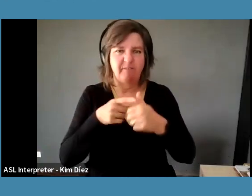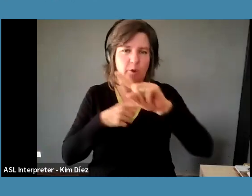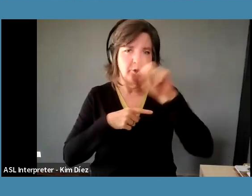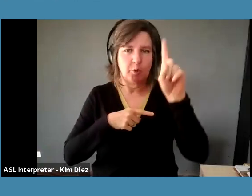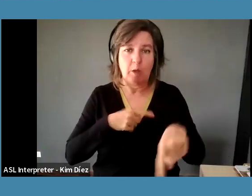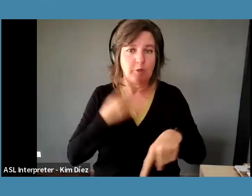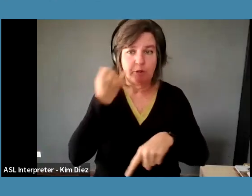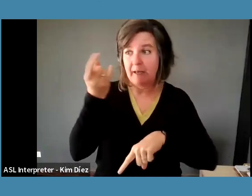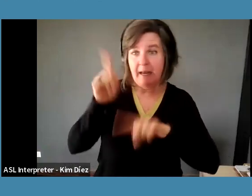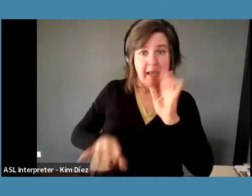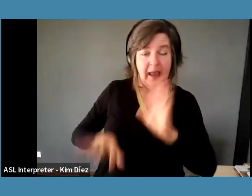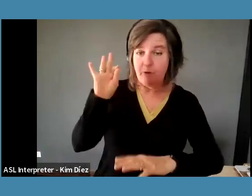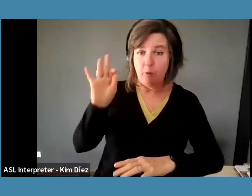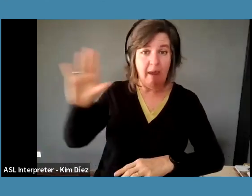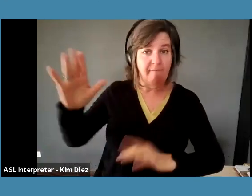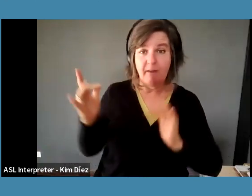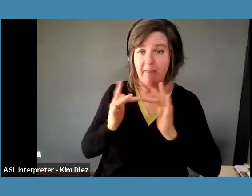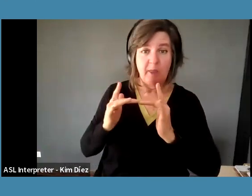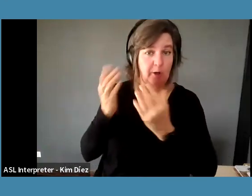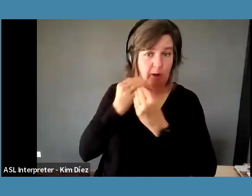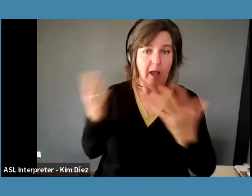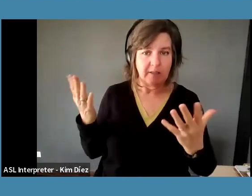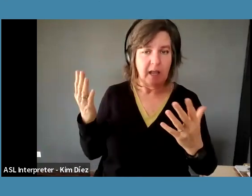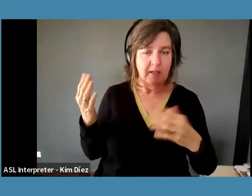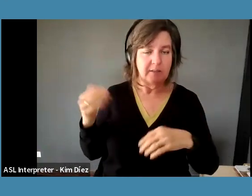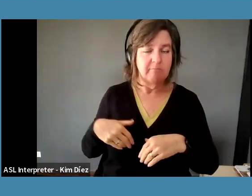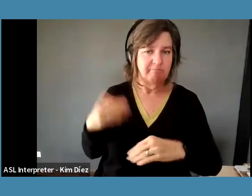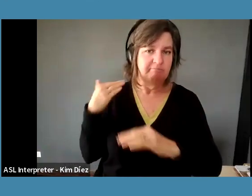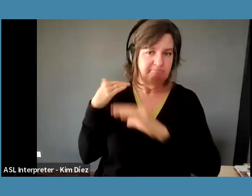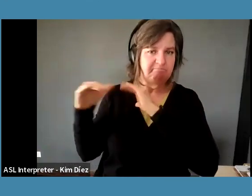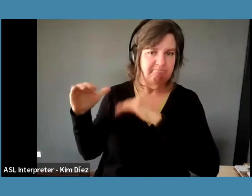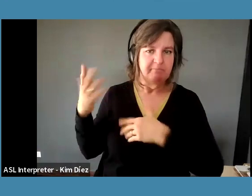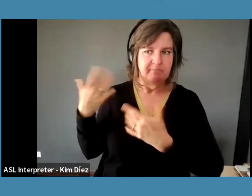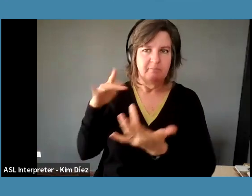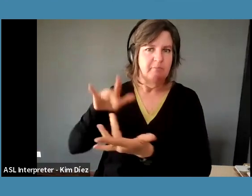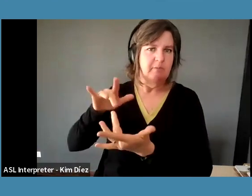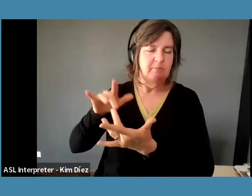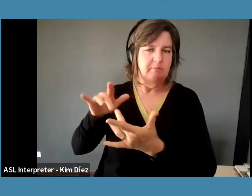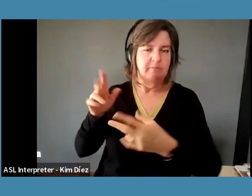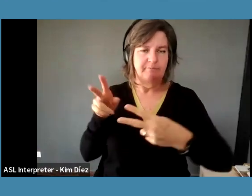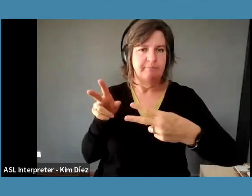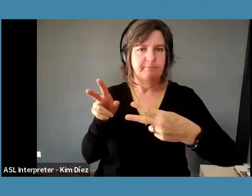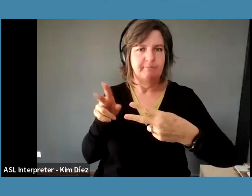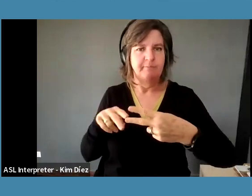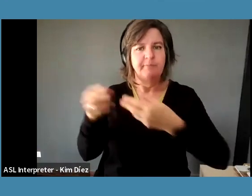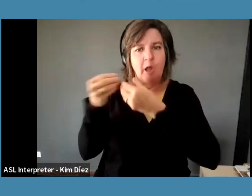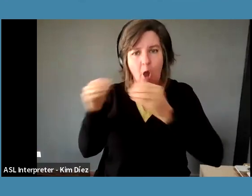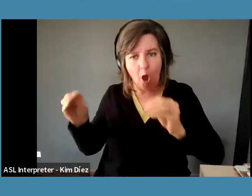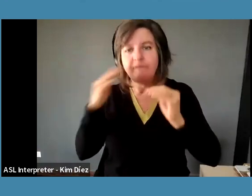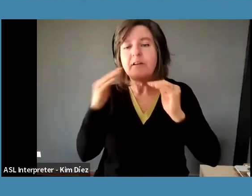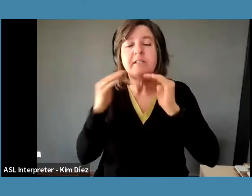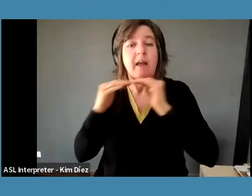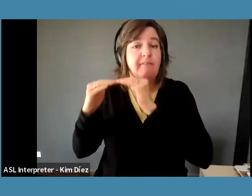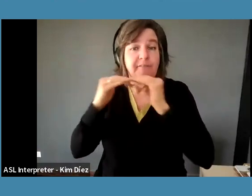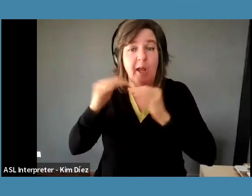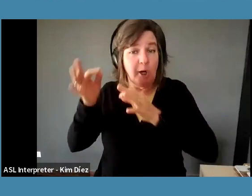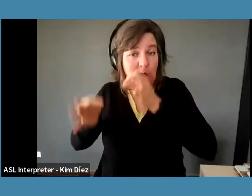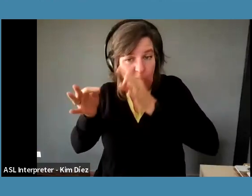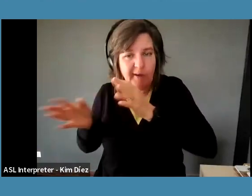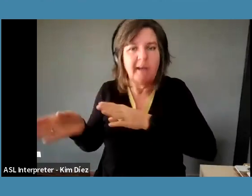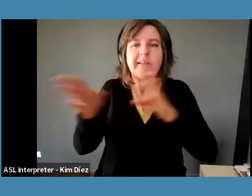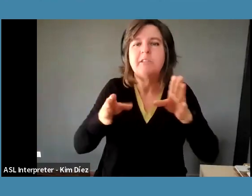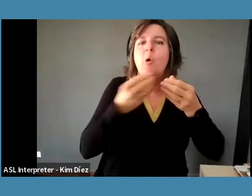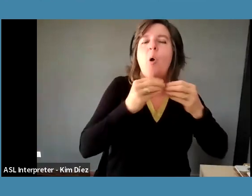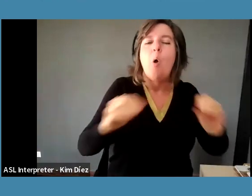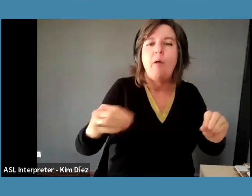if you can't find their contact information. So you Okay. can reach out to the Office of Fair Hearings or the Office of Appeal Hearings, ask